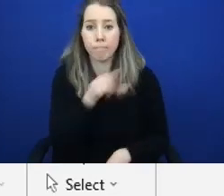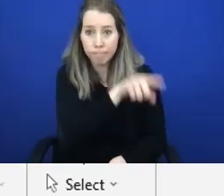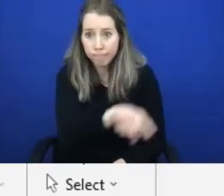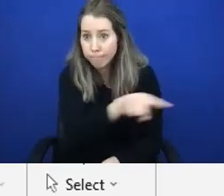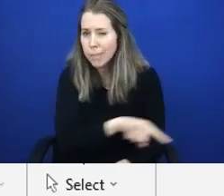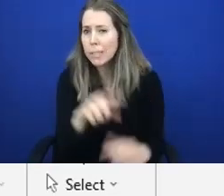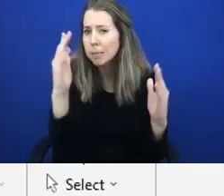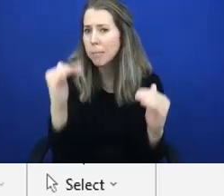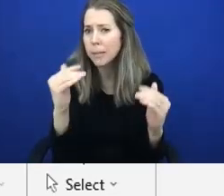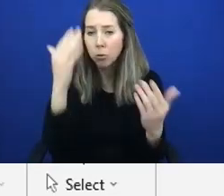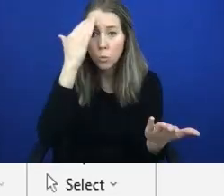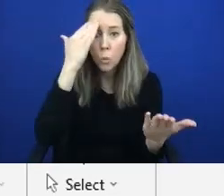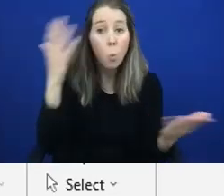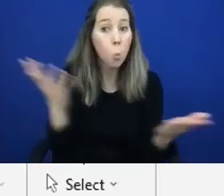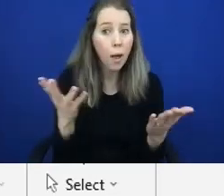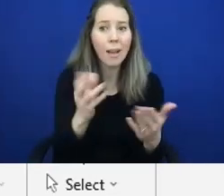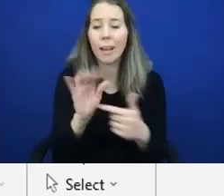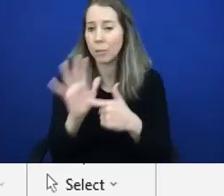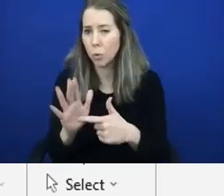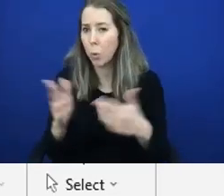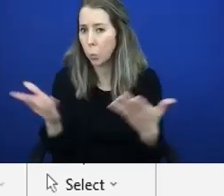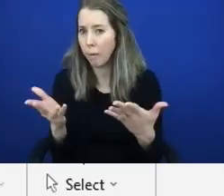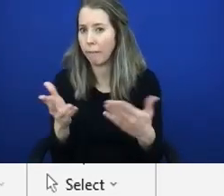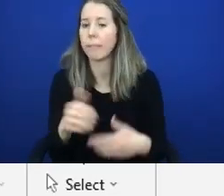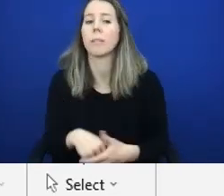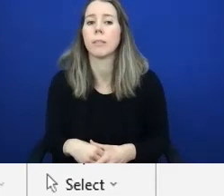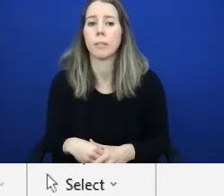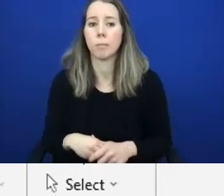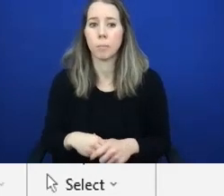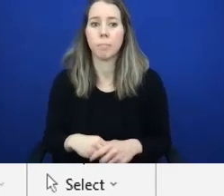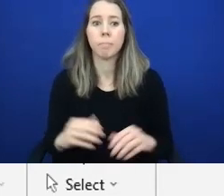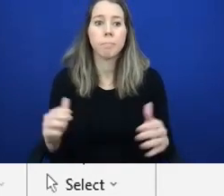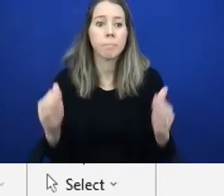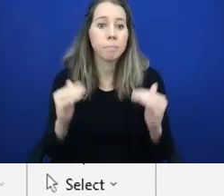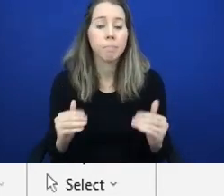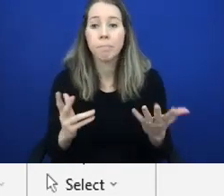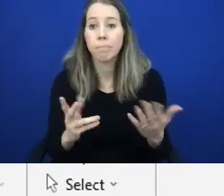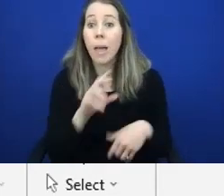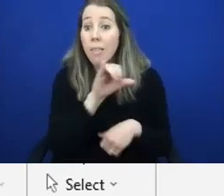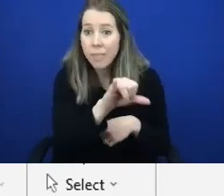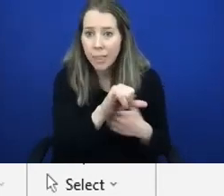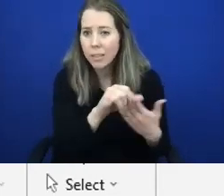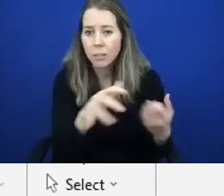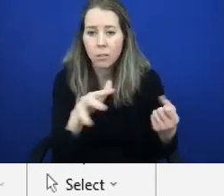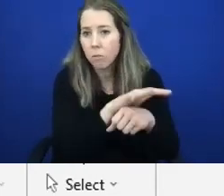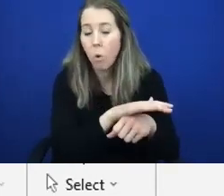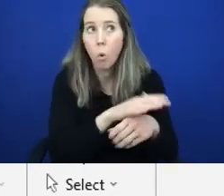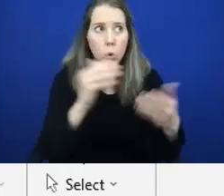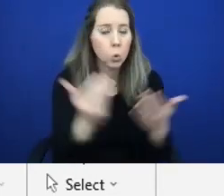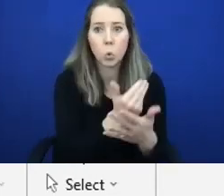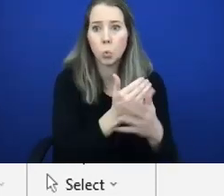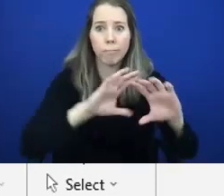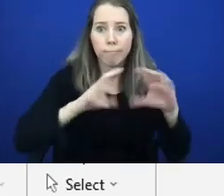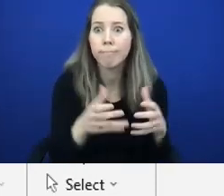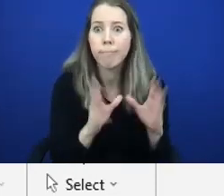expected to know and demonstrate that they know? That's a whole new session. We could spend so much